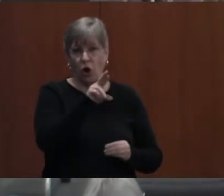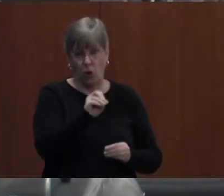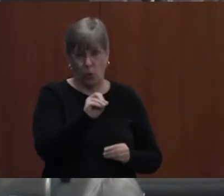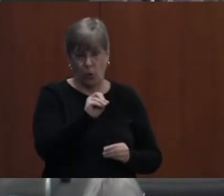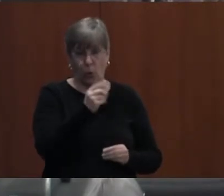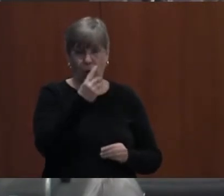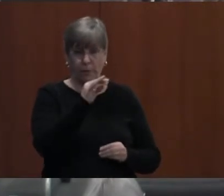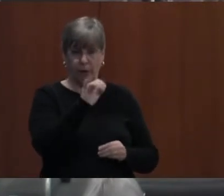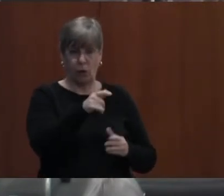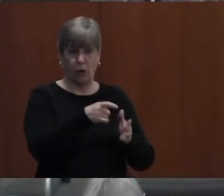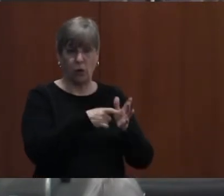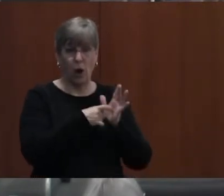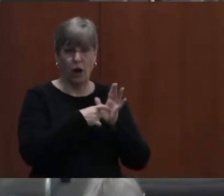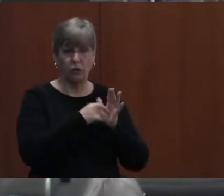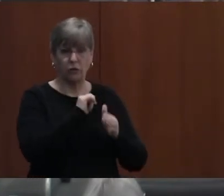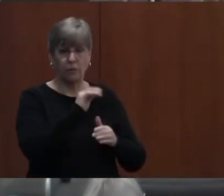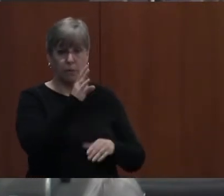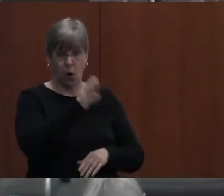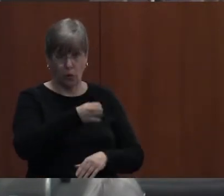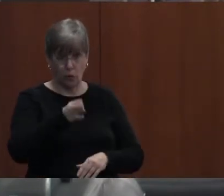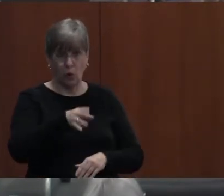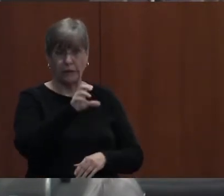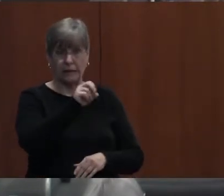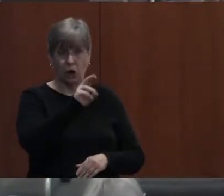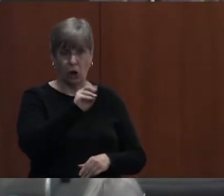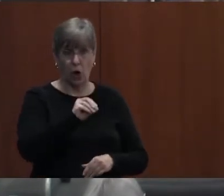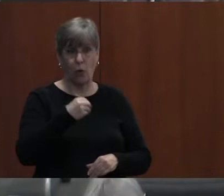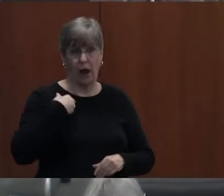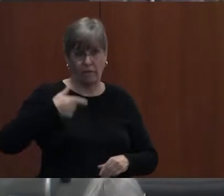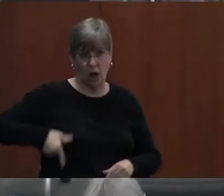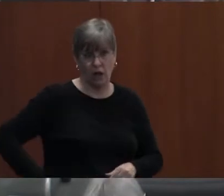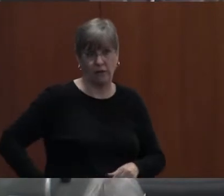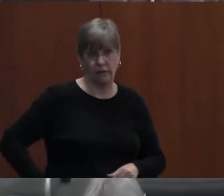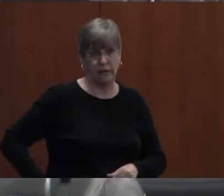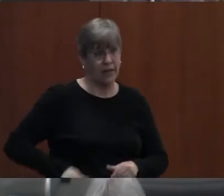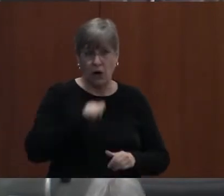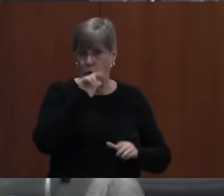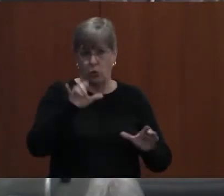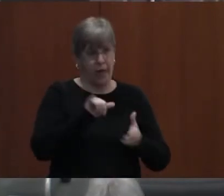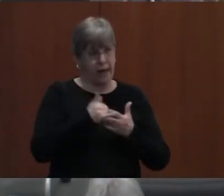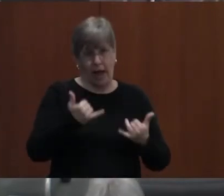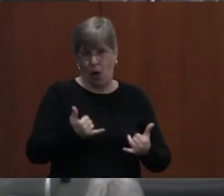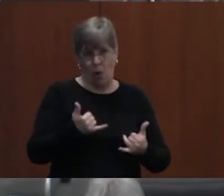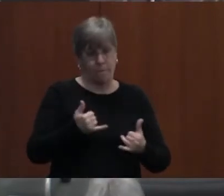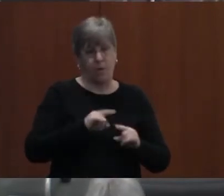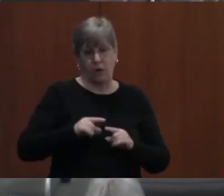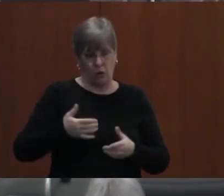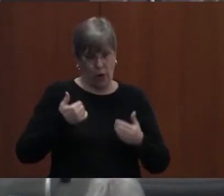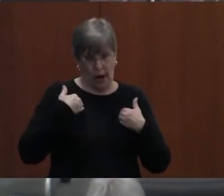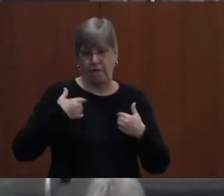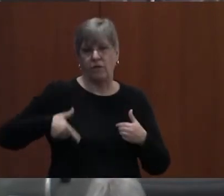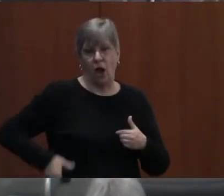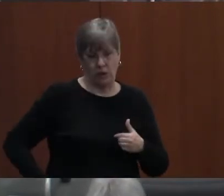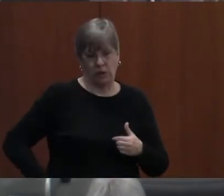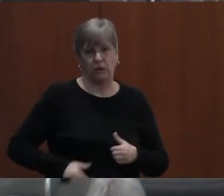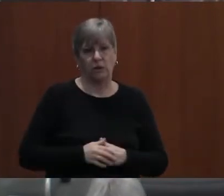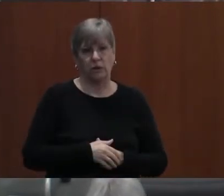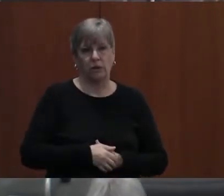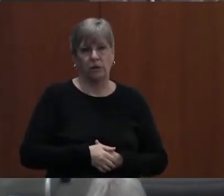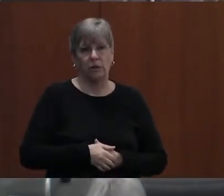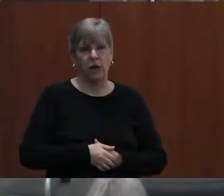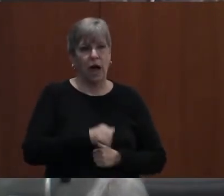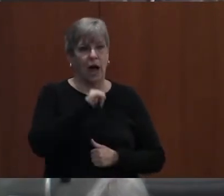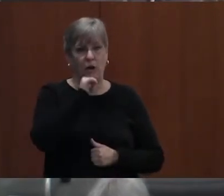that would require Baltimore's SROs to carry guns, which they don't do now. And I